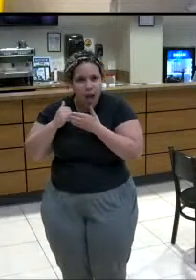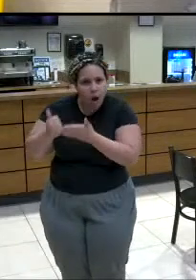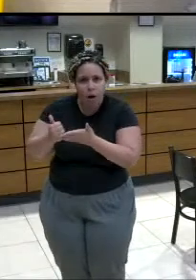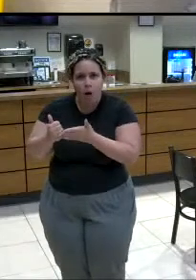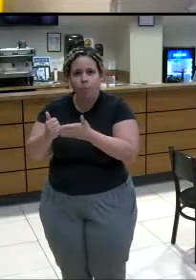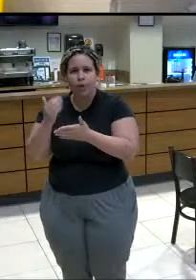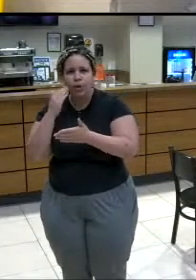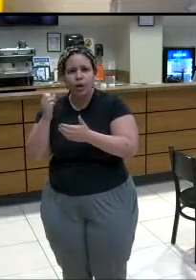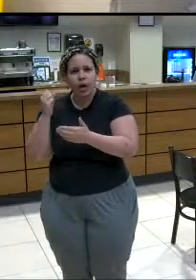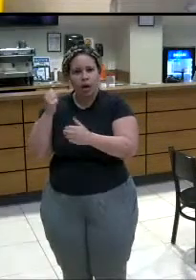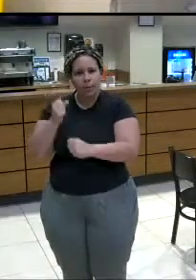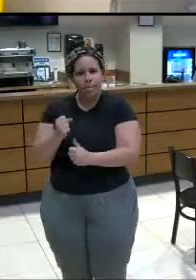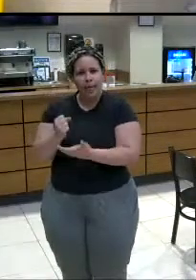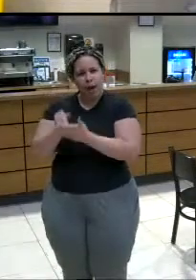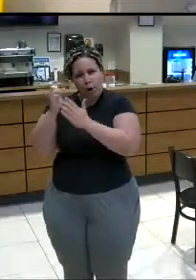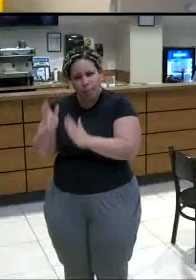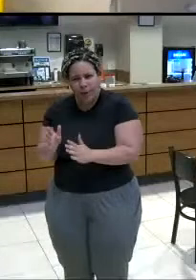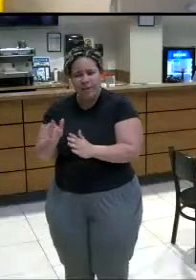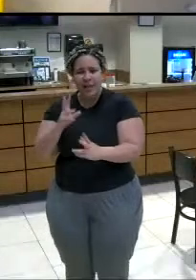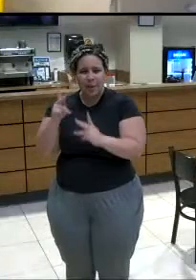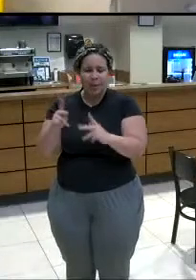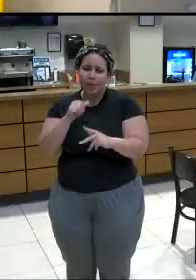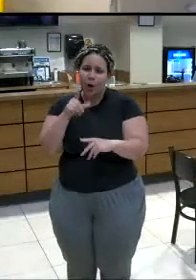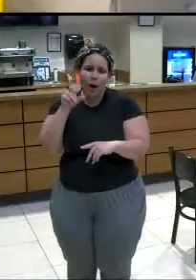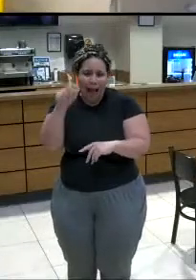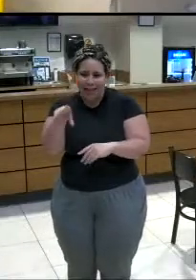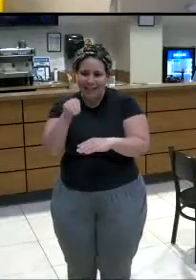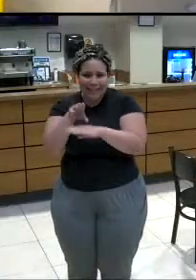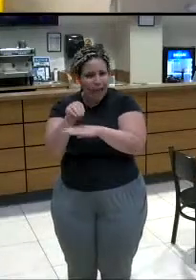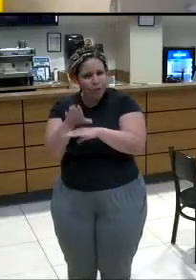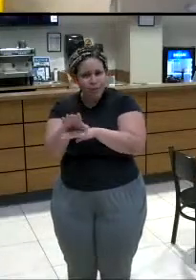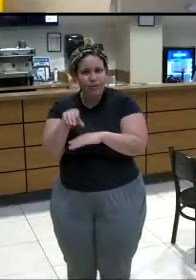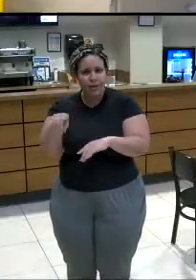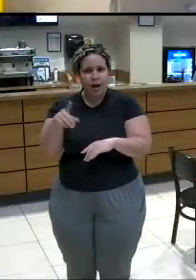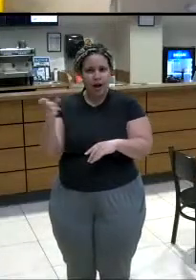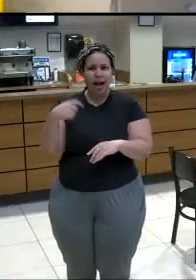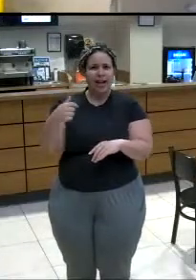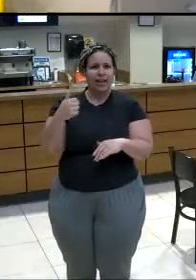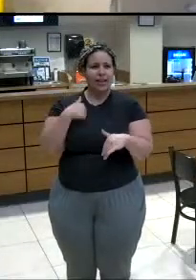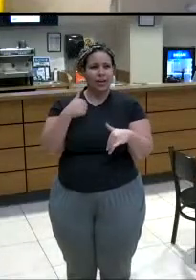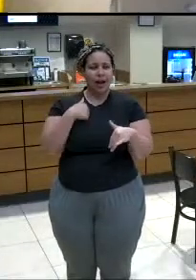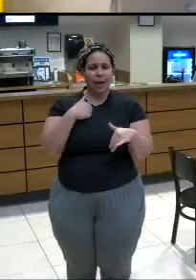one really asks us if we're okay. I've been accustomed to that because I'm a school